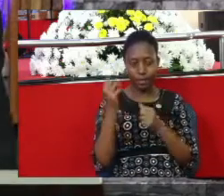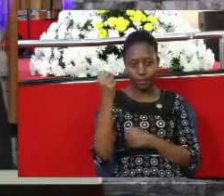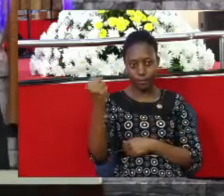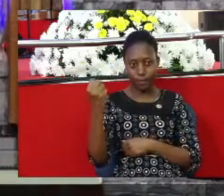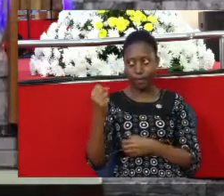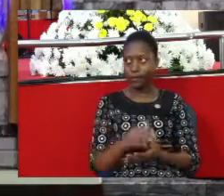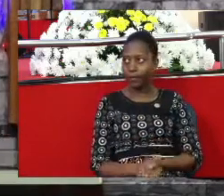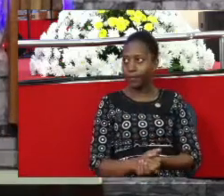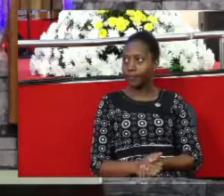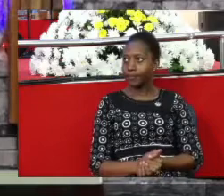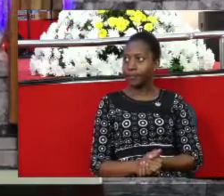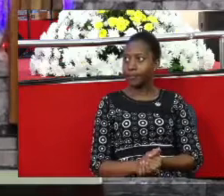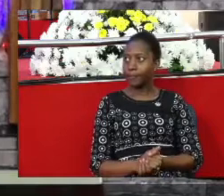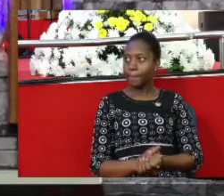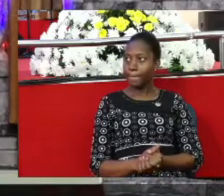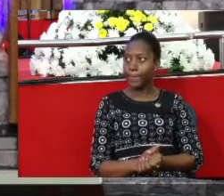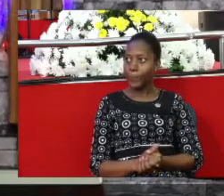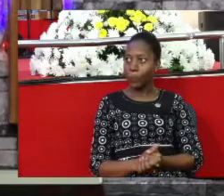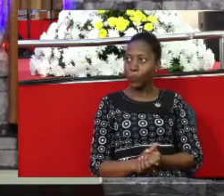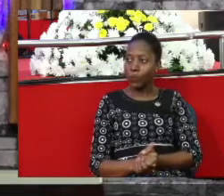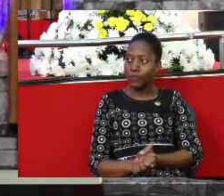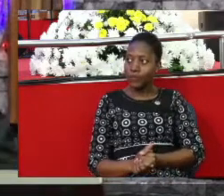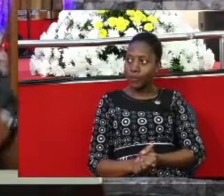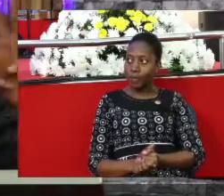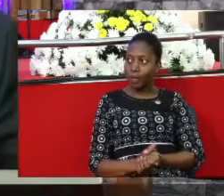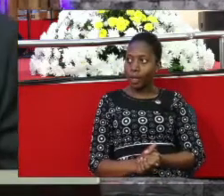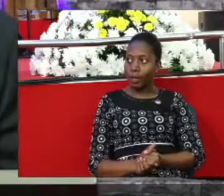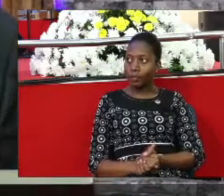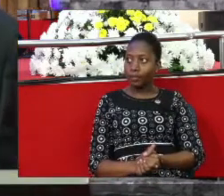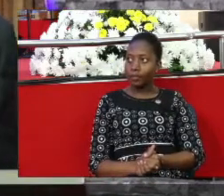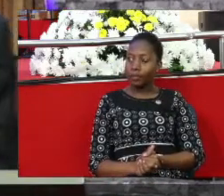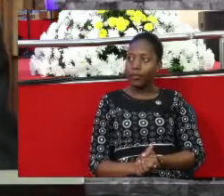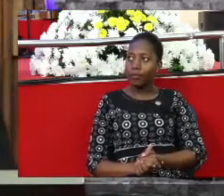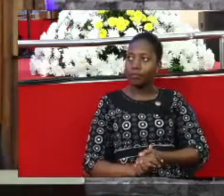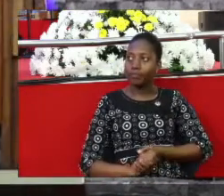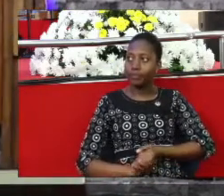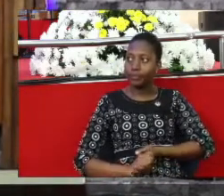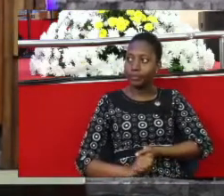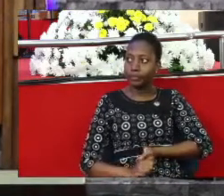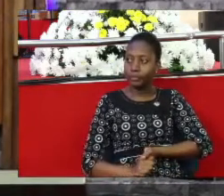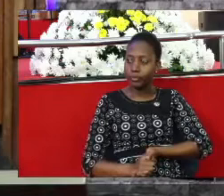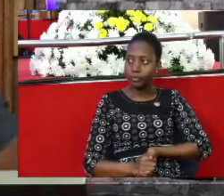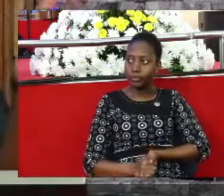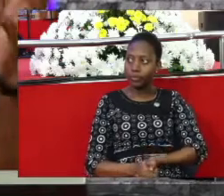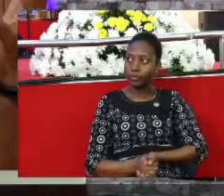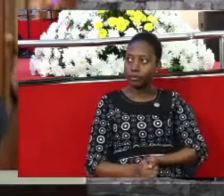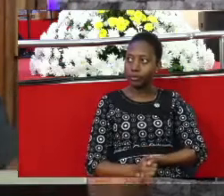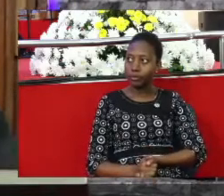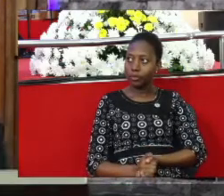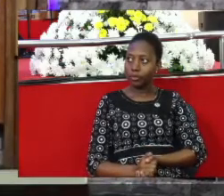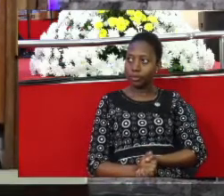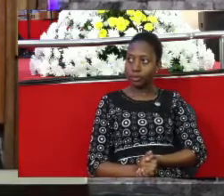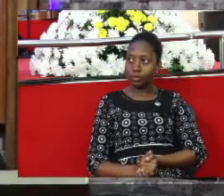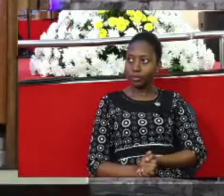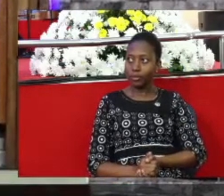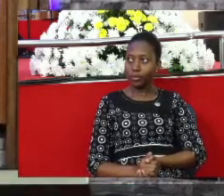them. And he did. He received healing. But the something he was waiting for was money. He had an attention